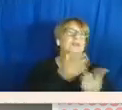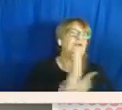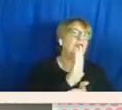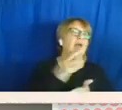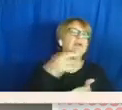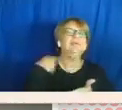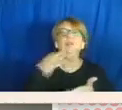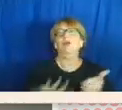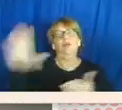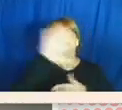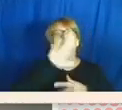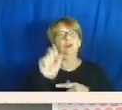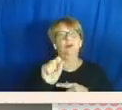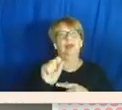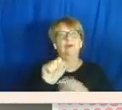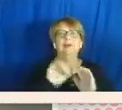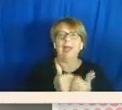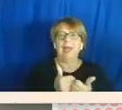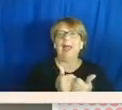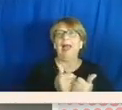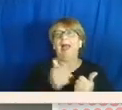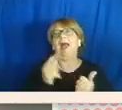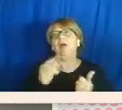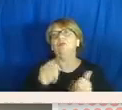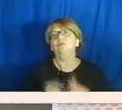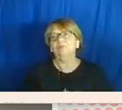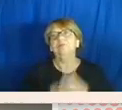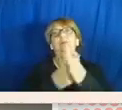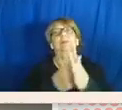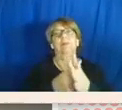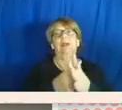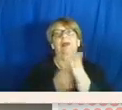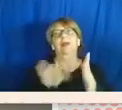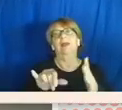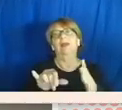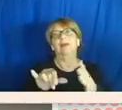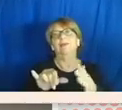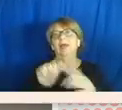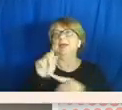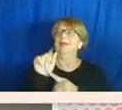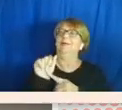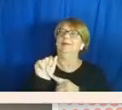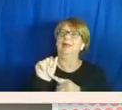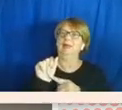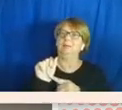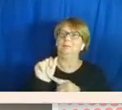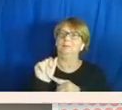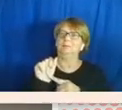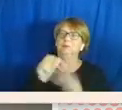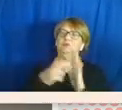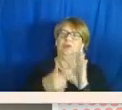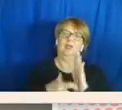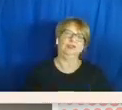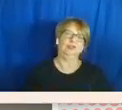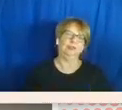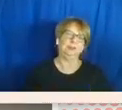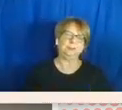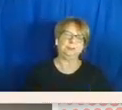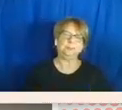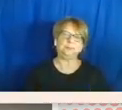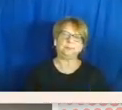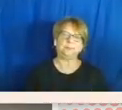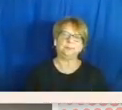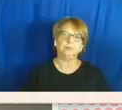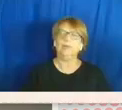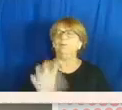country on how to implement the ADA regulations. I'm sorry,